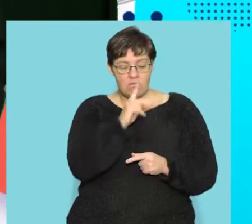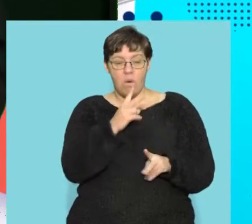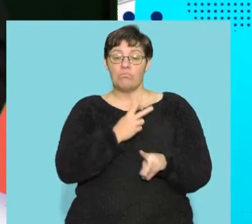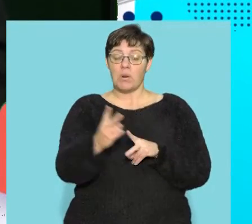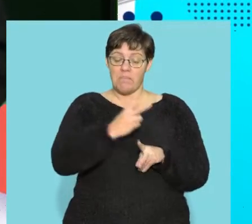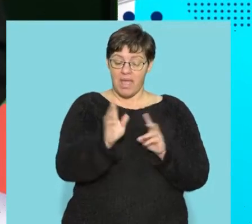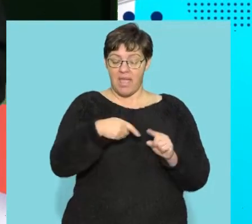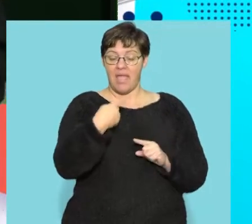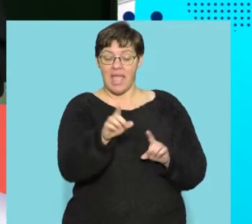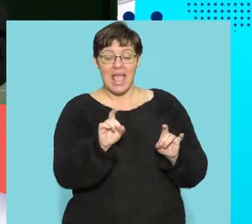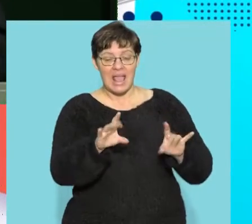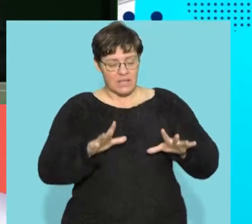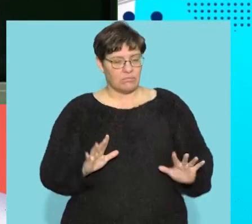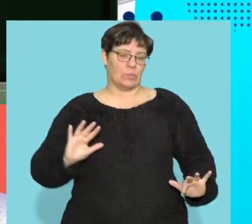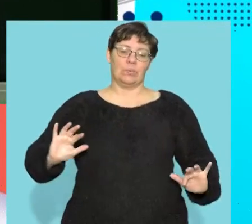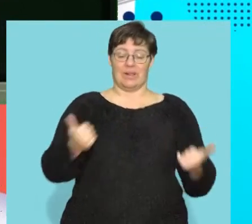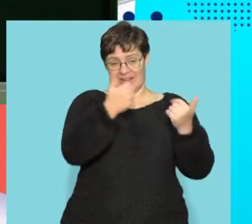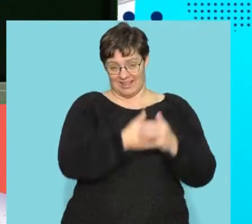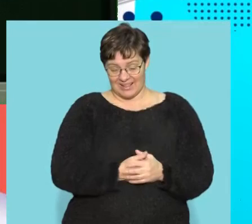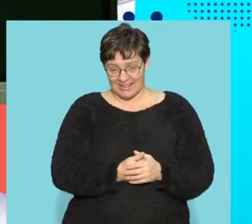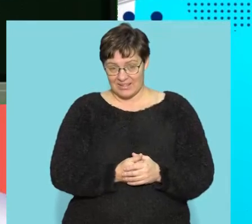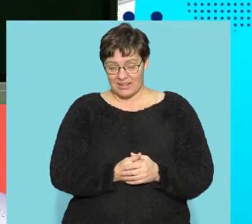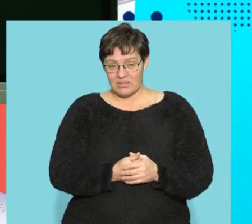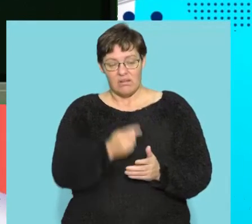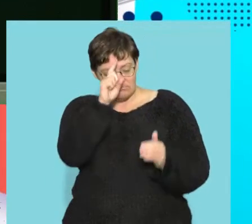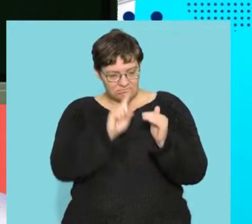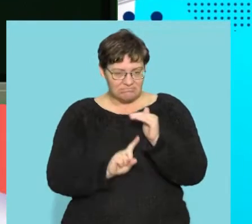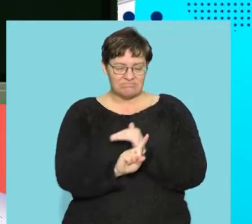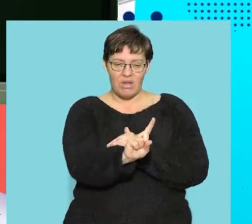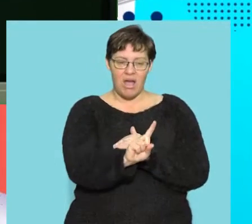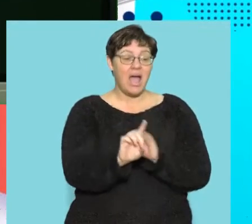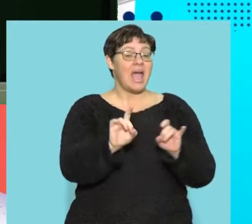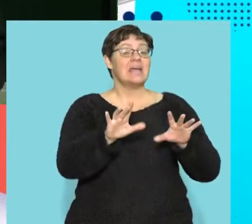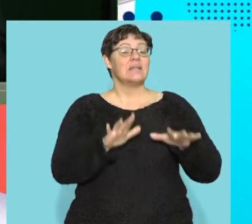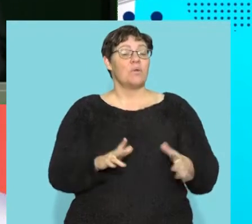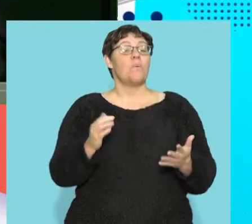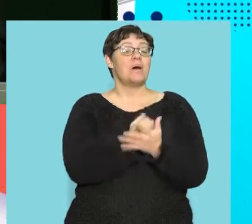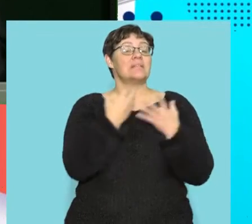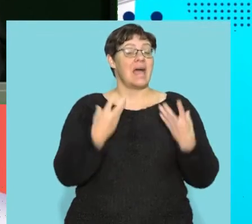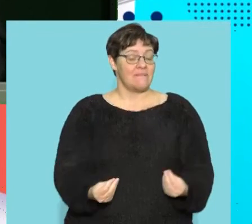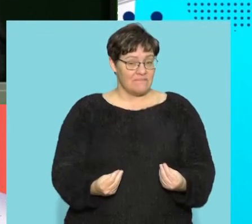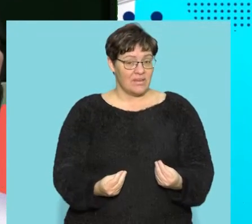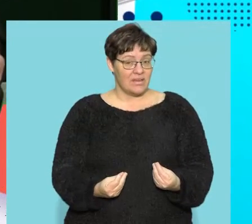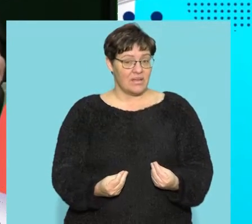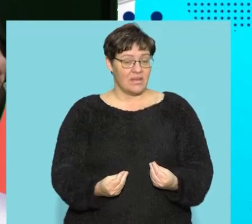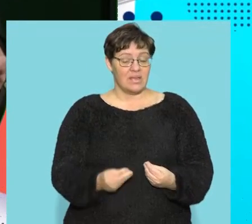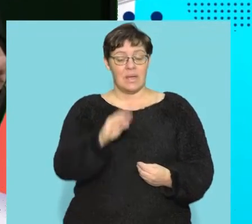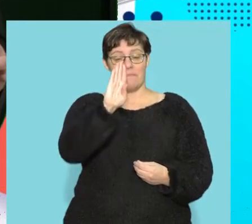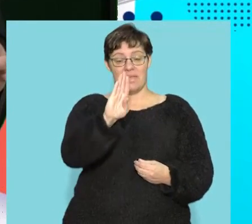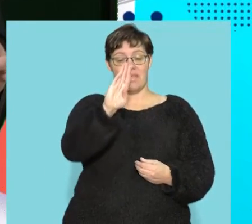preparation for an exam. And yes, when you walk into an exam, remember you must have